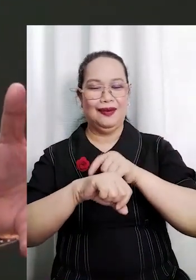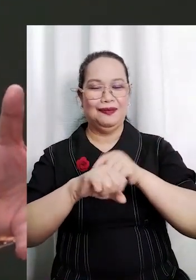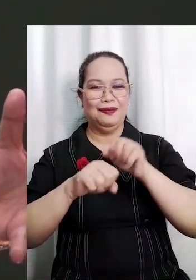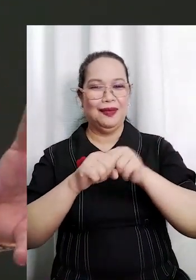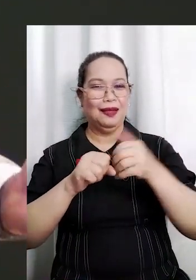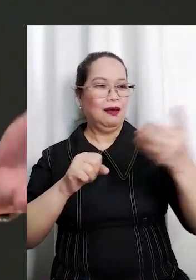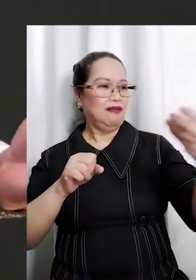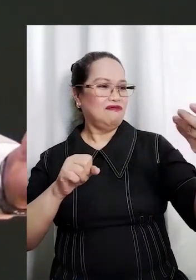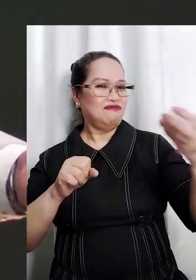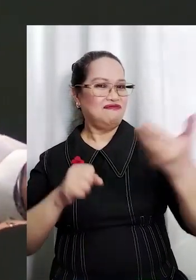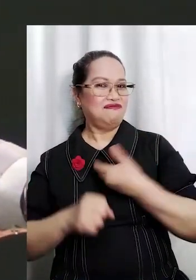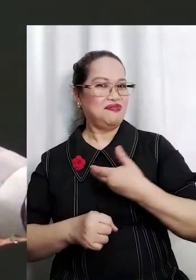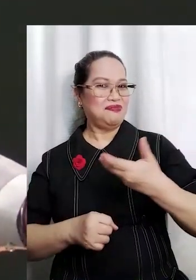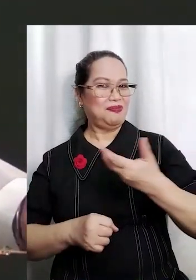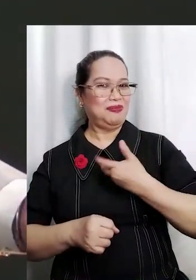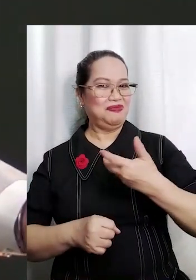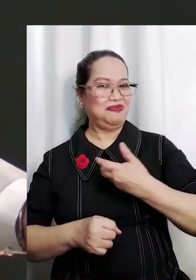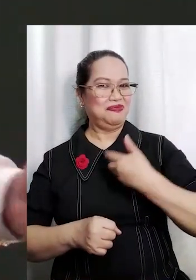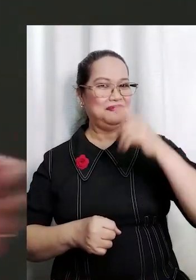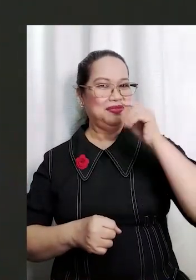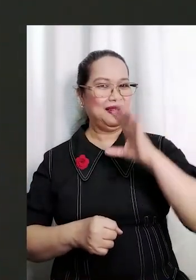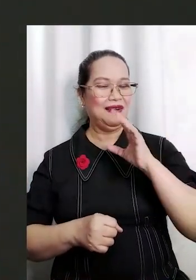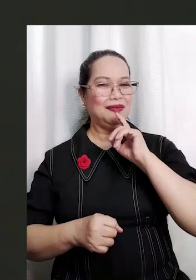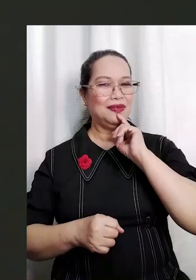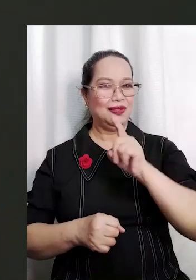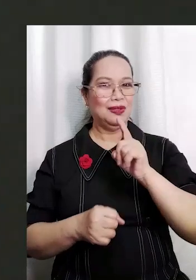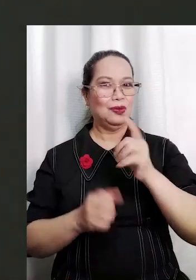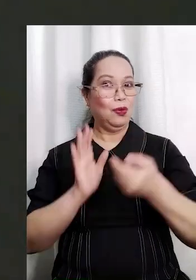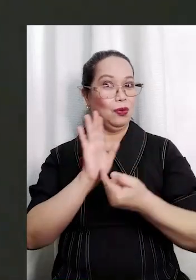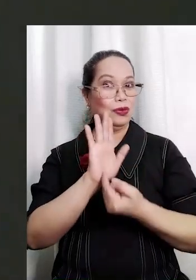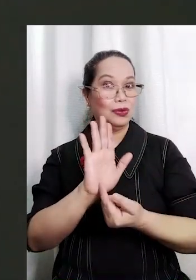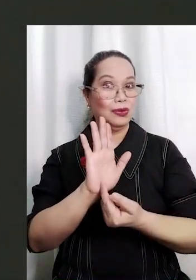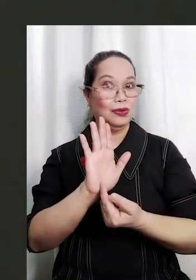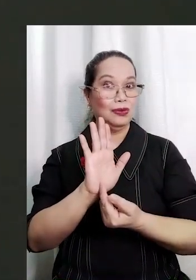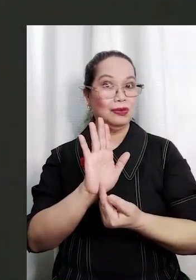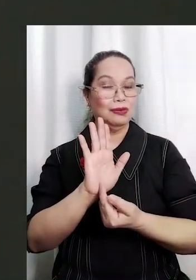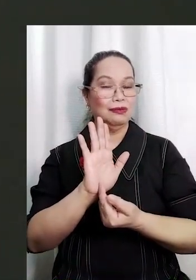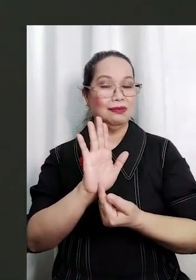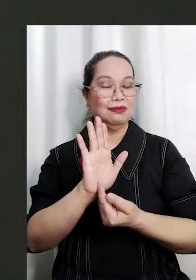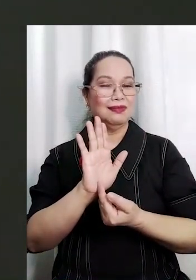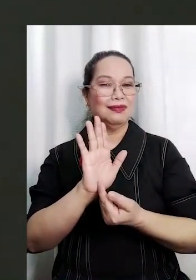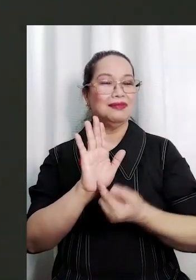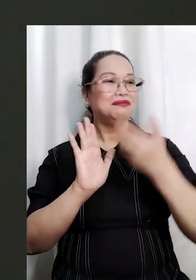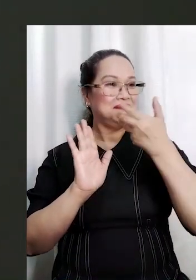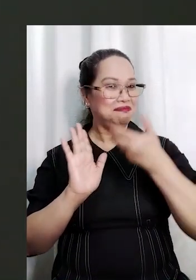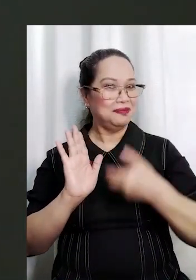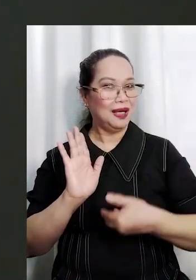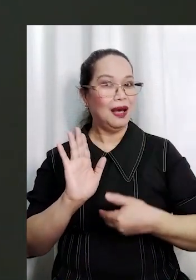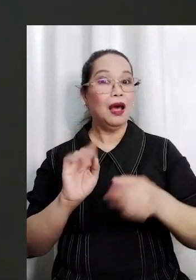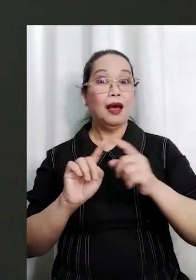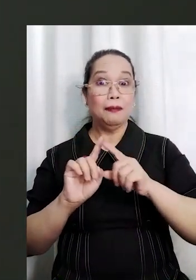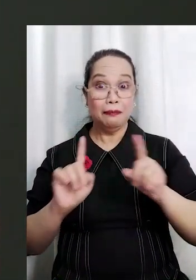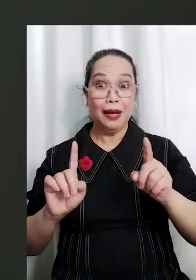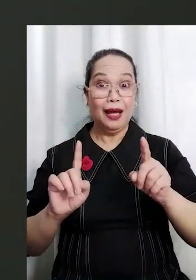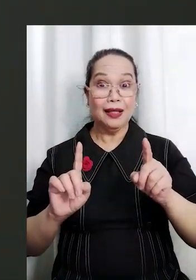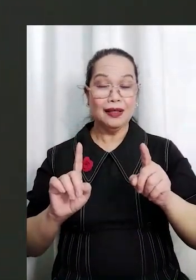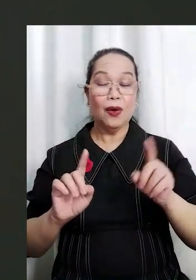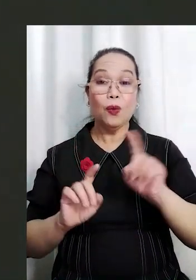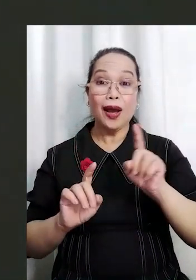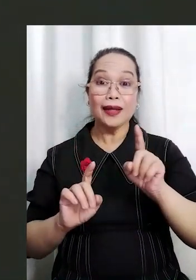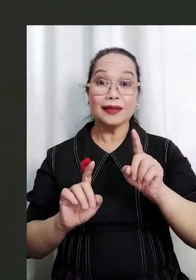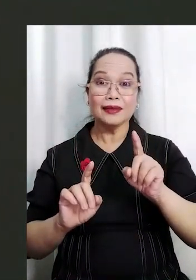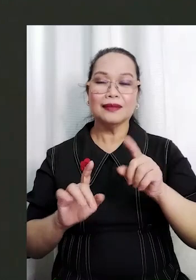para makilala siya bilang Diyos. So definitely, pinapakilala niya ang kanyang sarili. But rather,